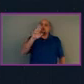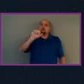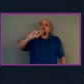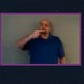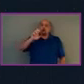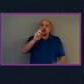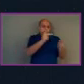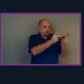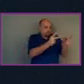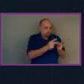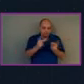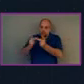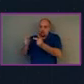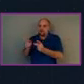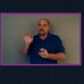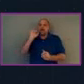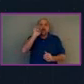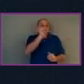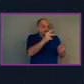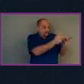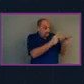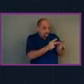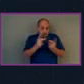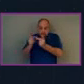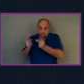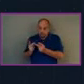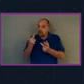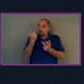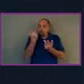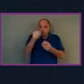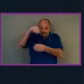due to the gravitational pull of two large masses